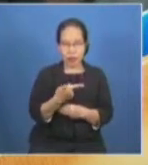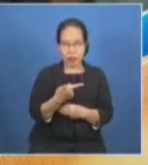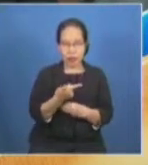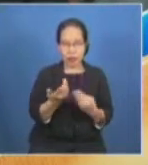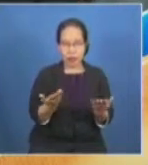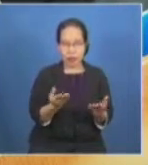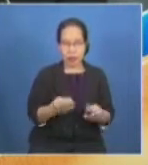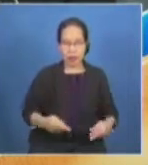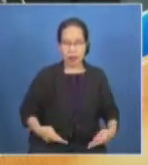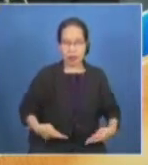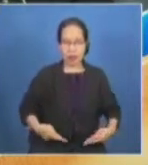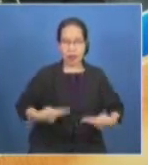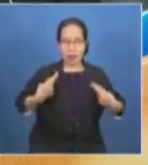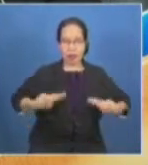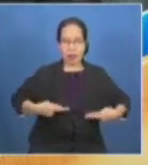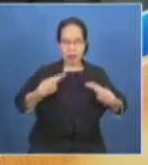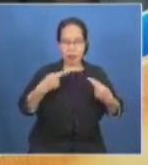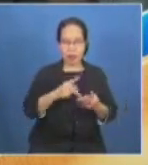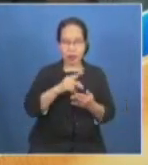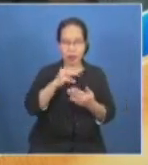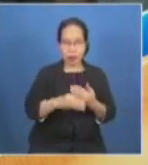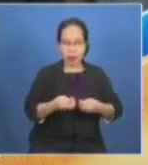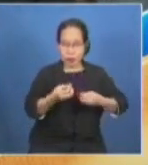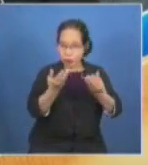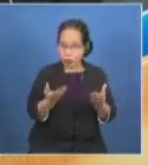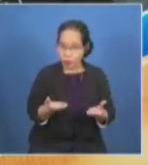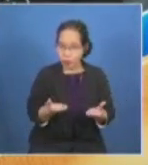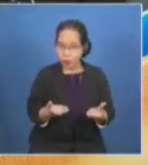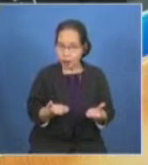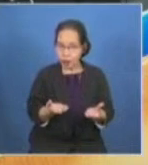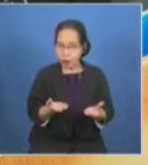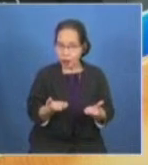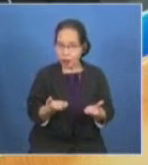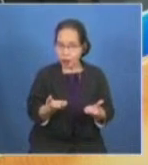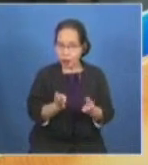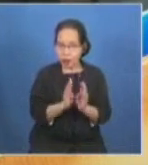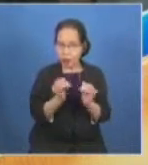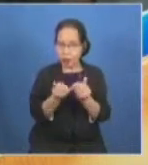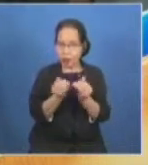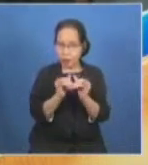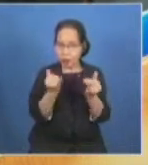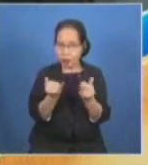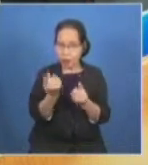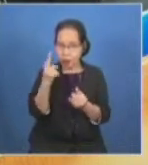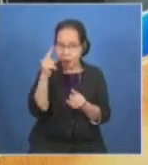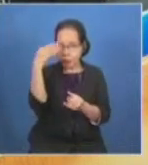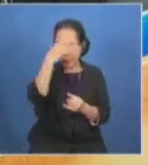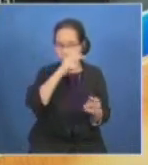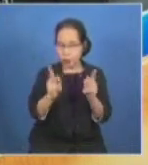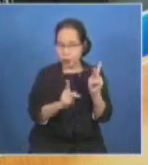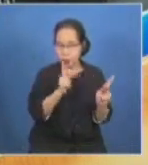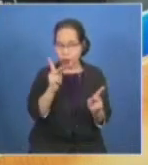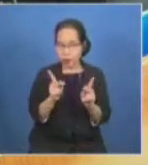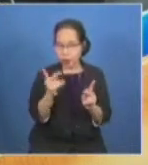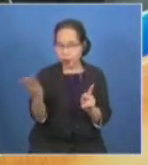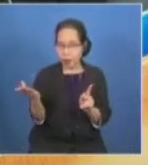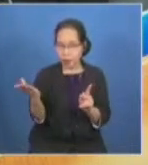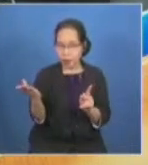making charcoals. How many residents and what are the programs that the barangay can give for our fellow men?